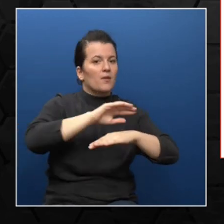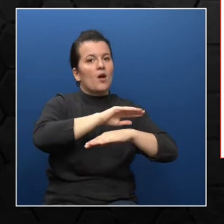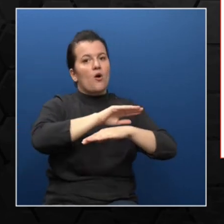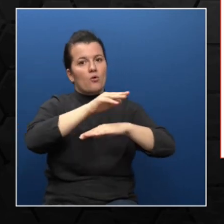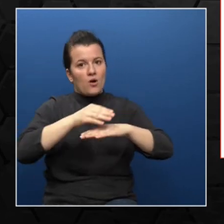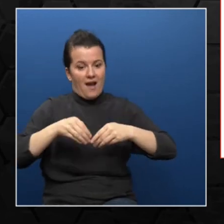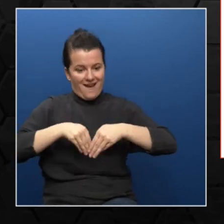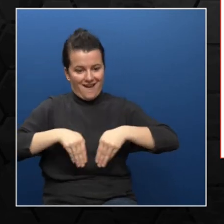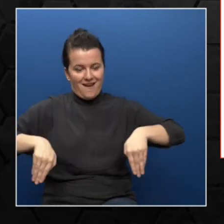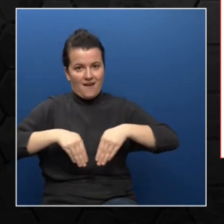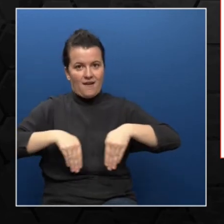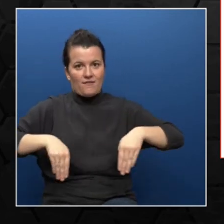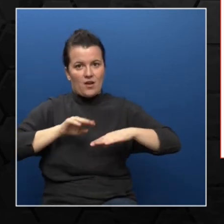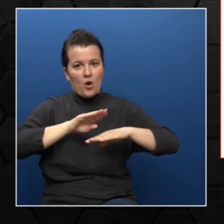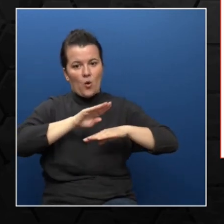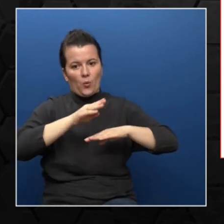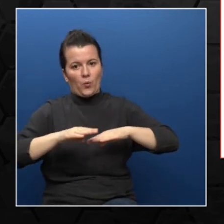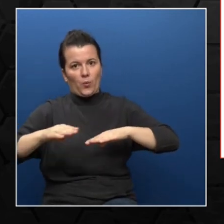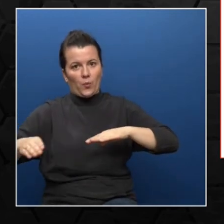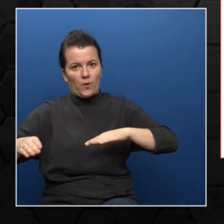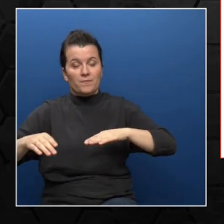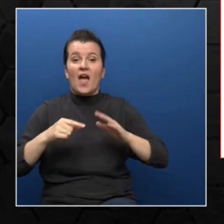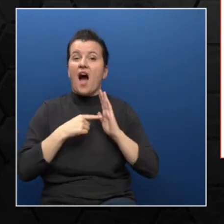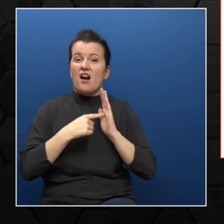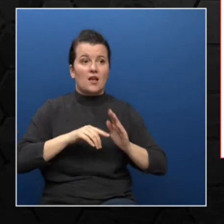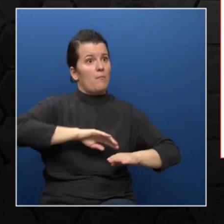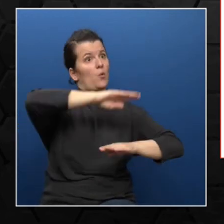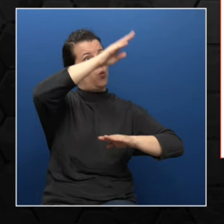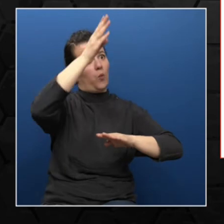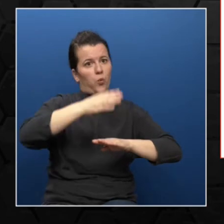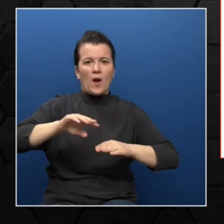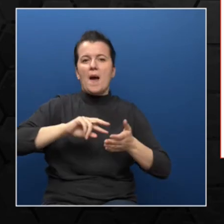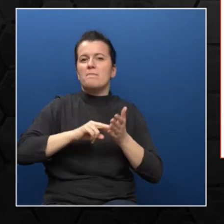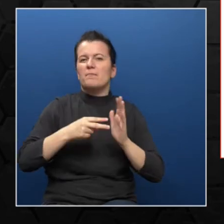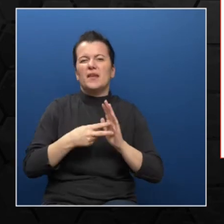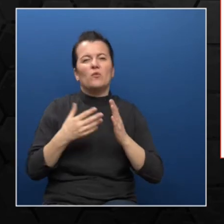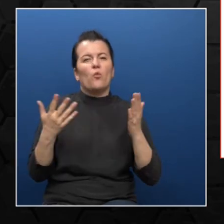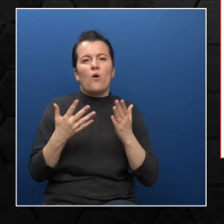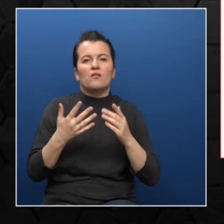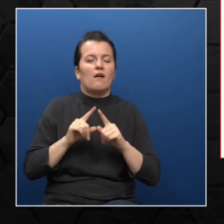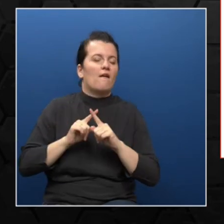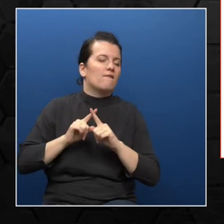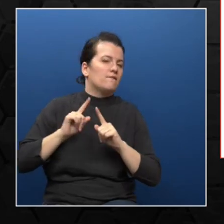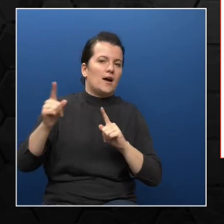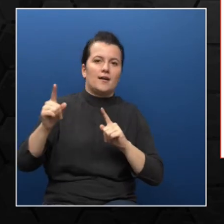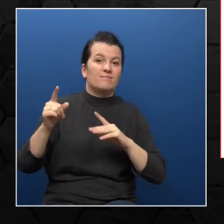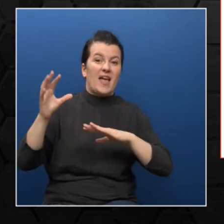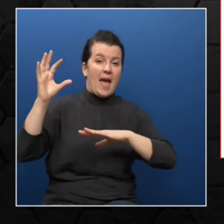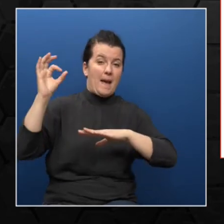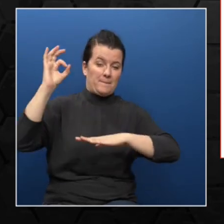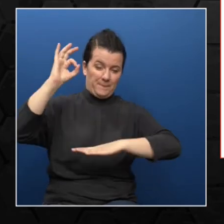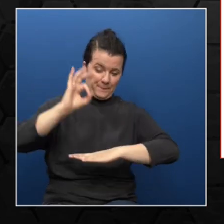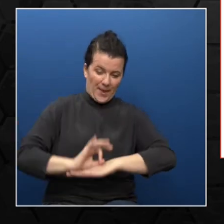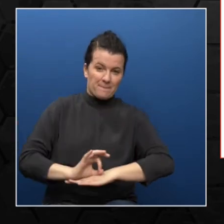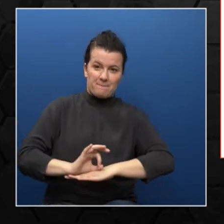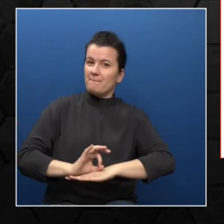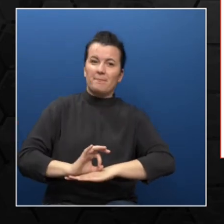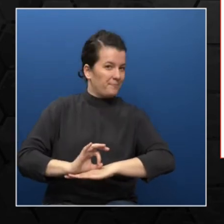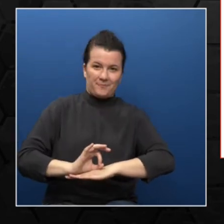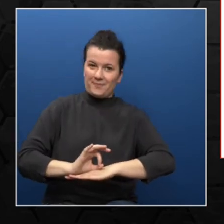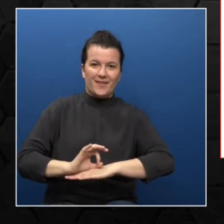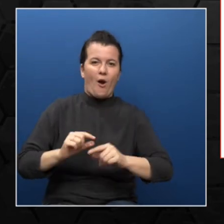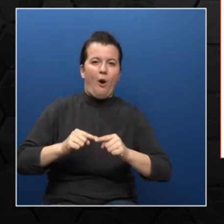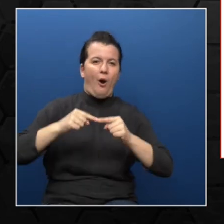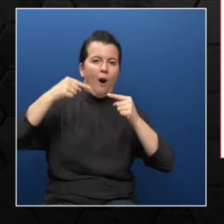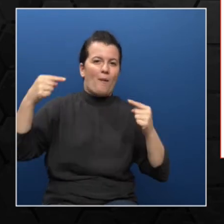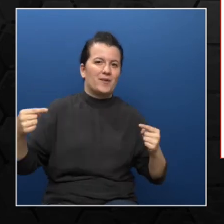actual solution, which is the global best. And the more closer you are, which means that once you have a shorter wave,